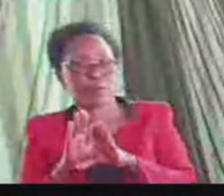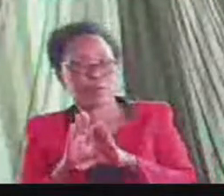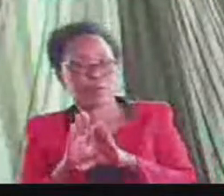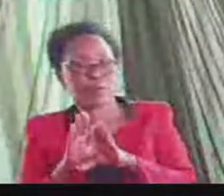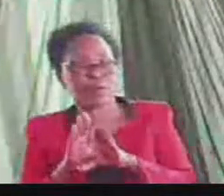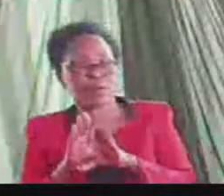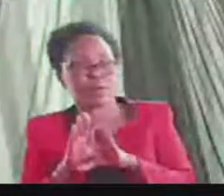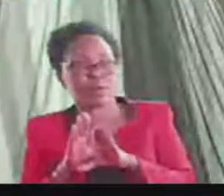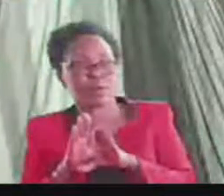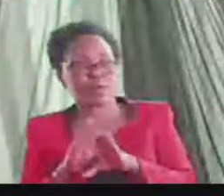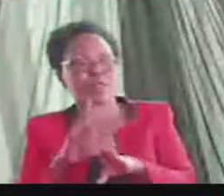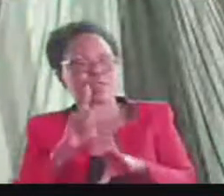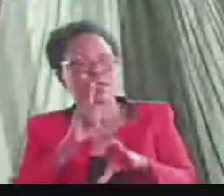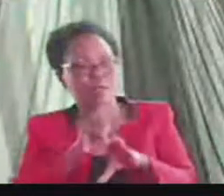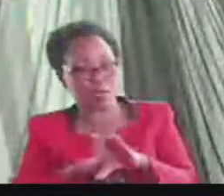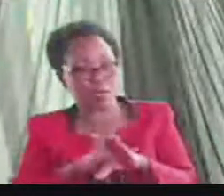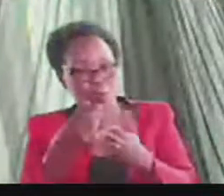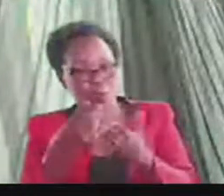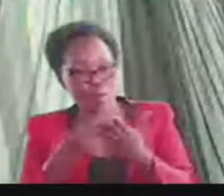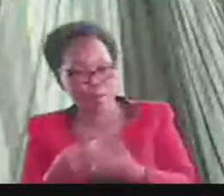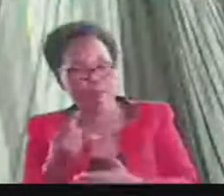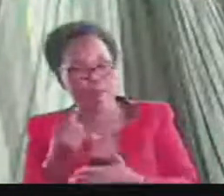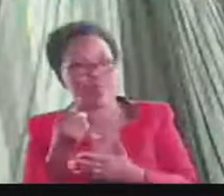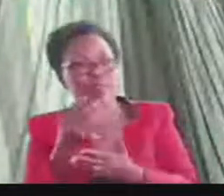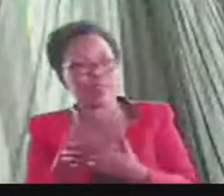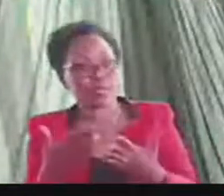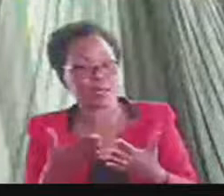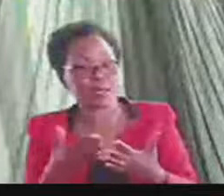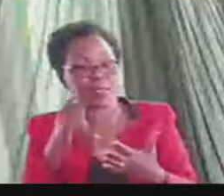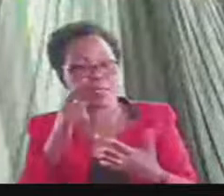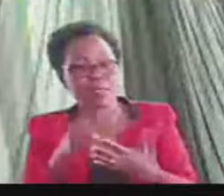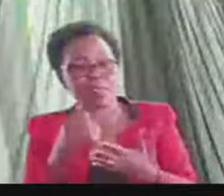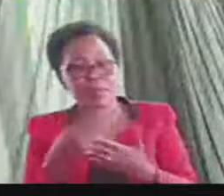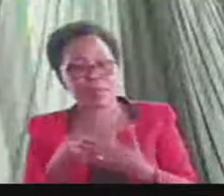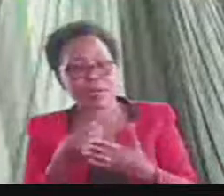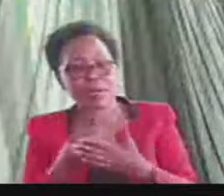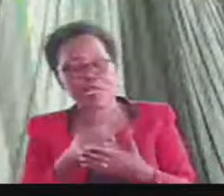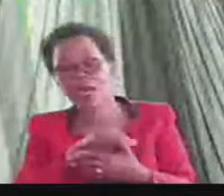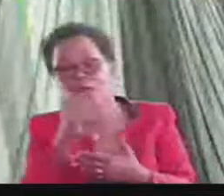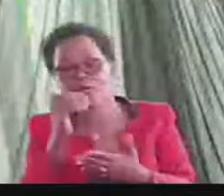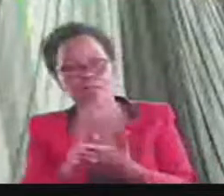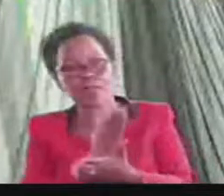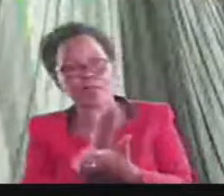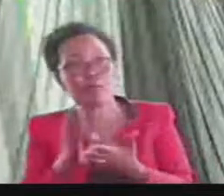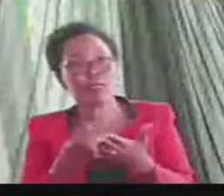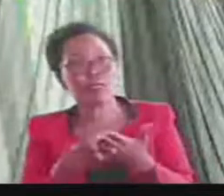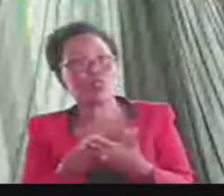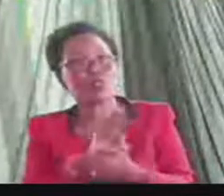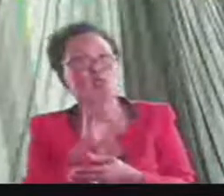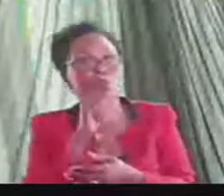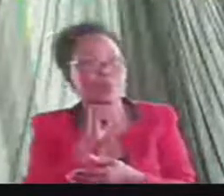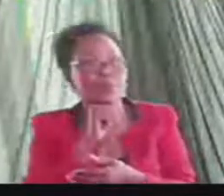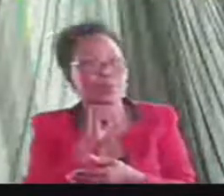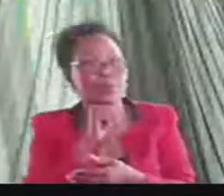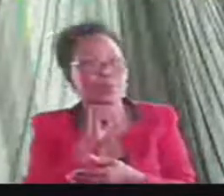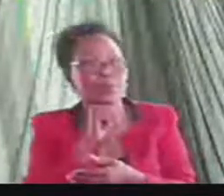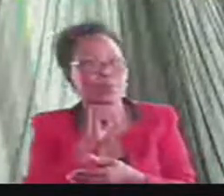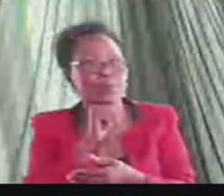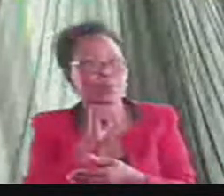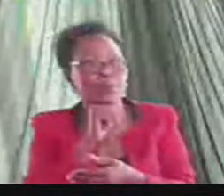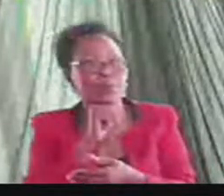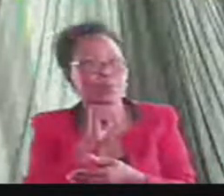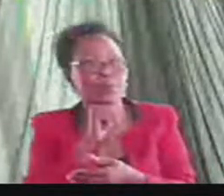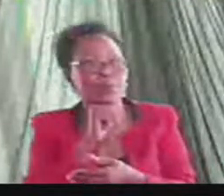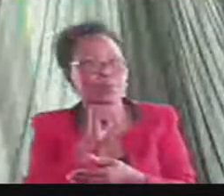the procurement comes through, this money has been used by other departments because we are thin in resources. So they're